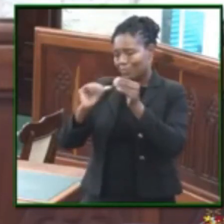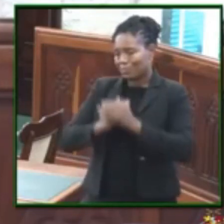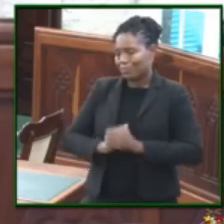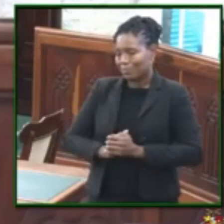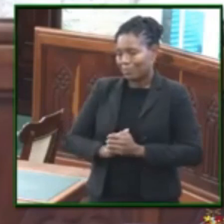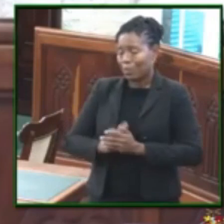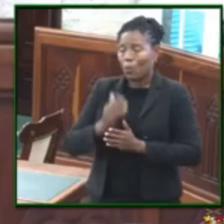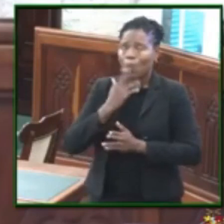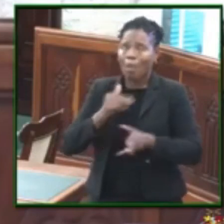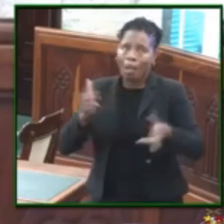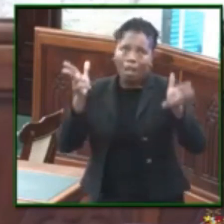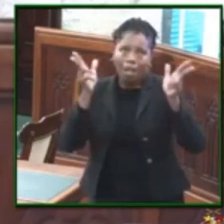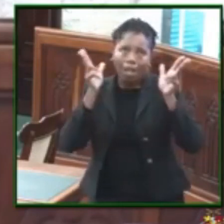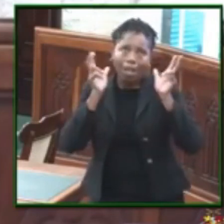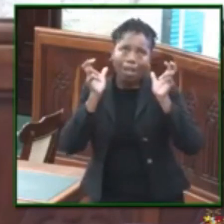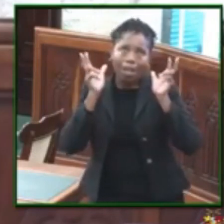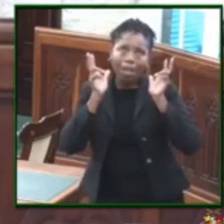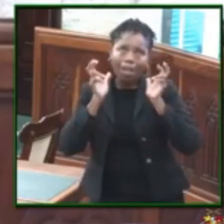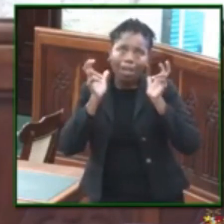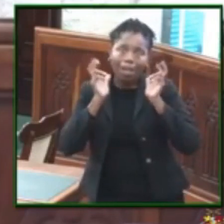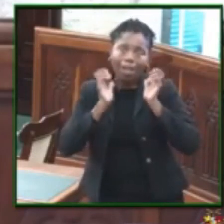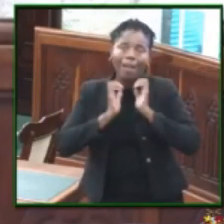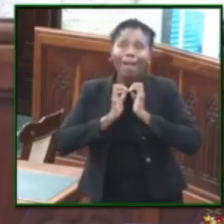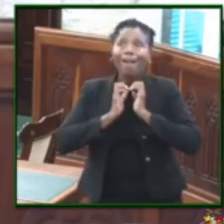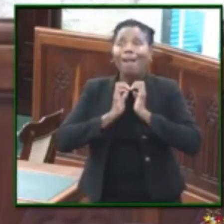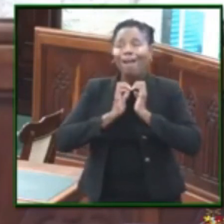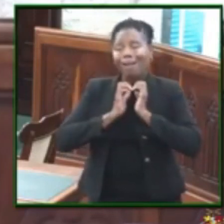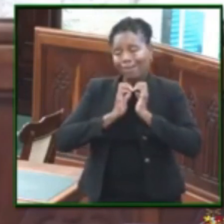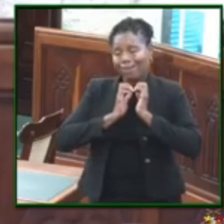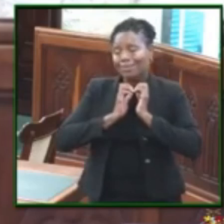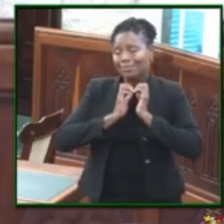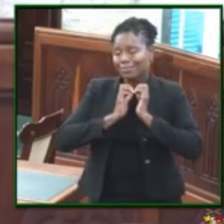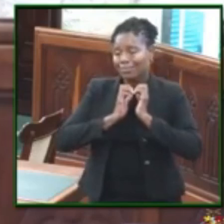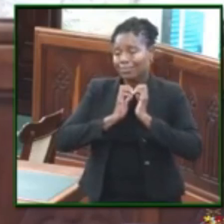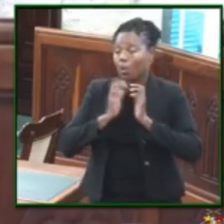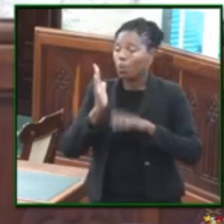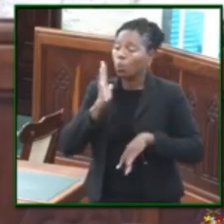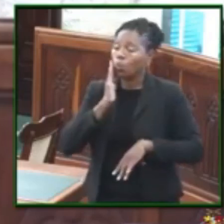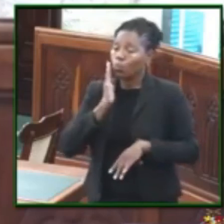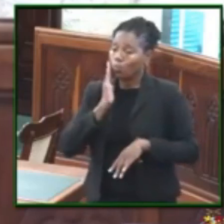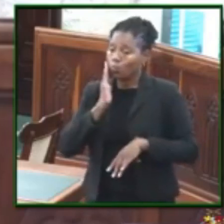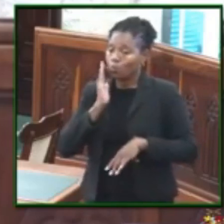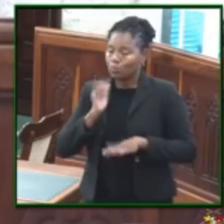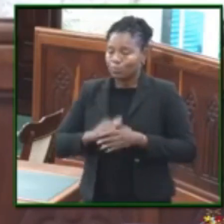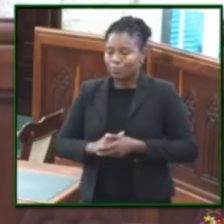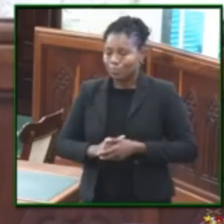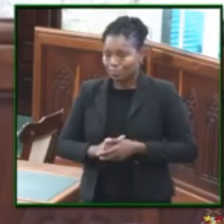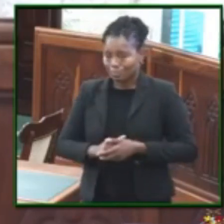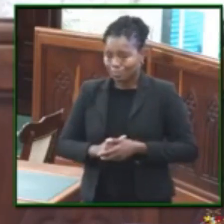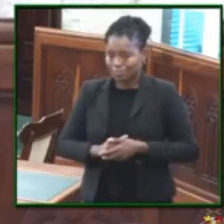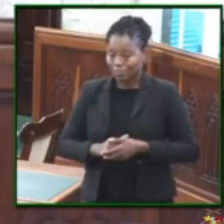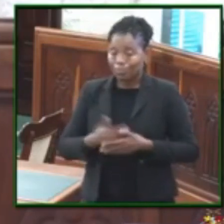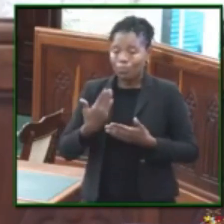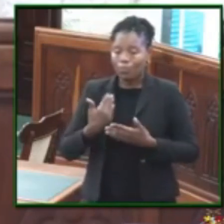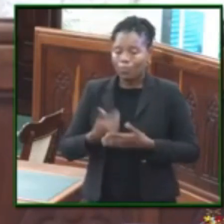sweet sounding words. You know, when you got to the